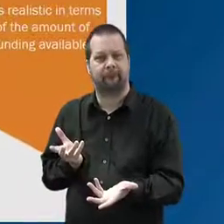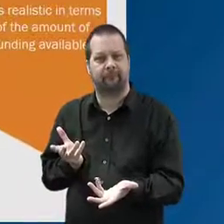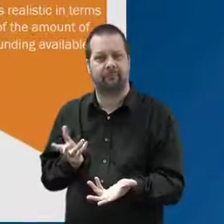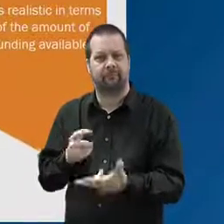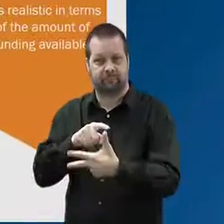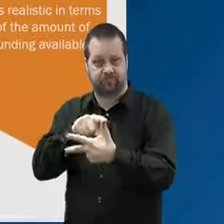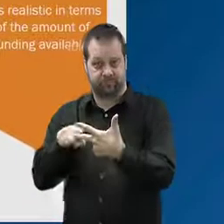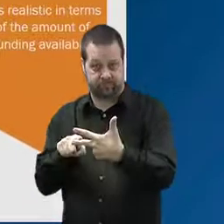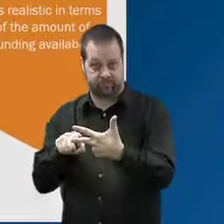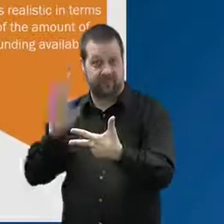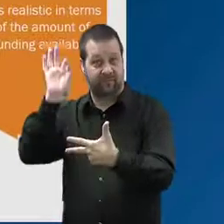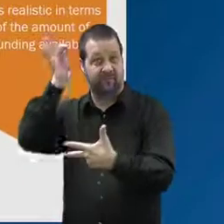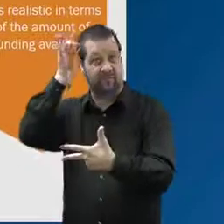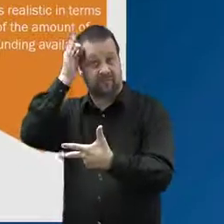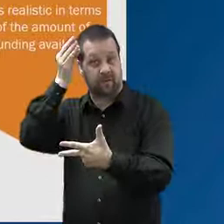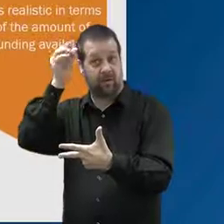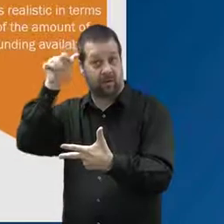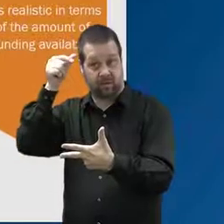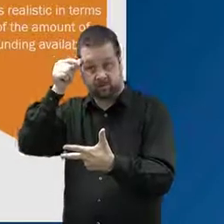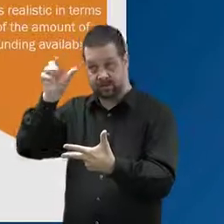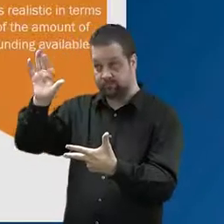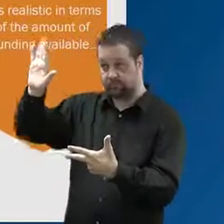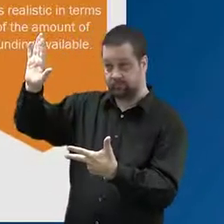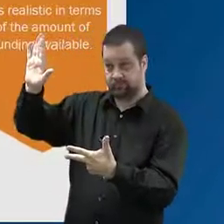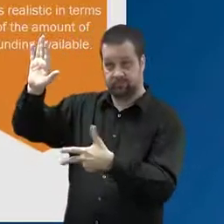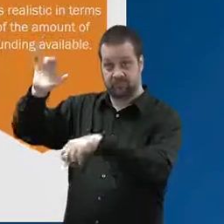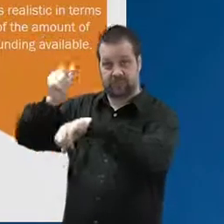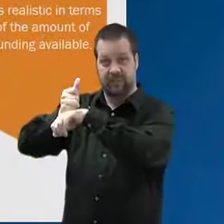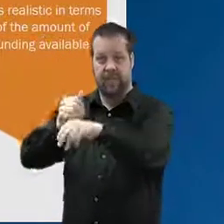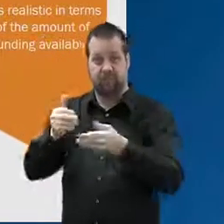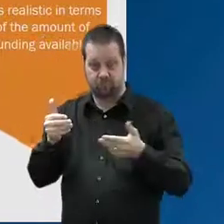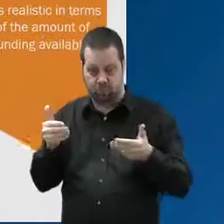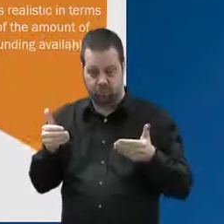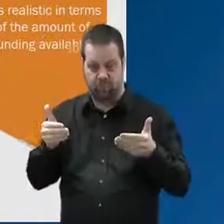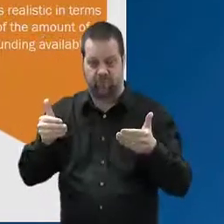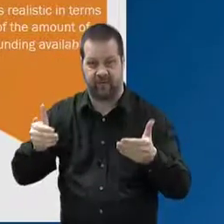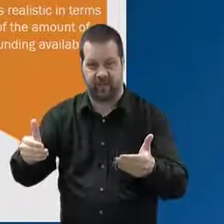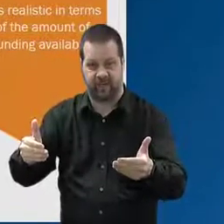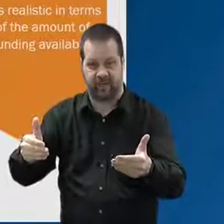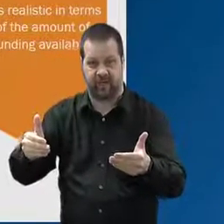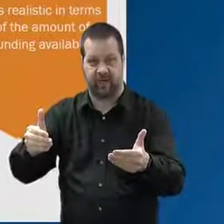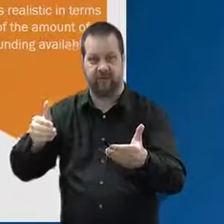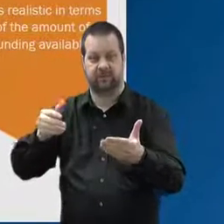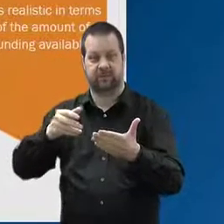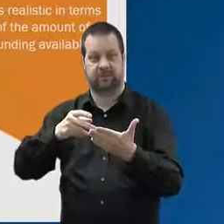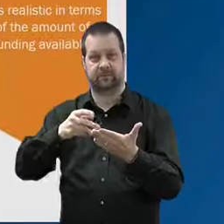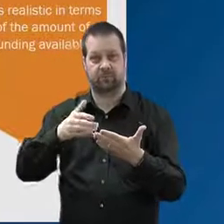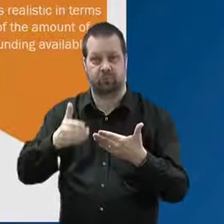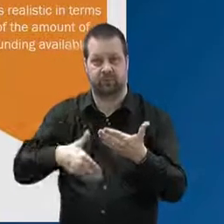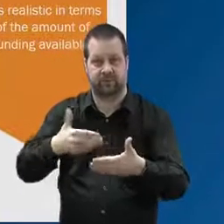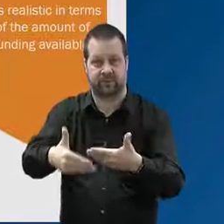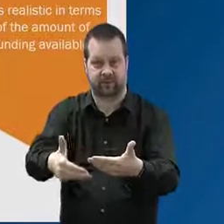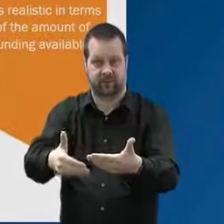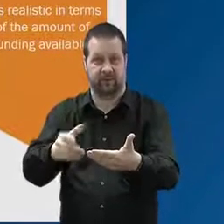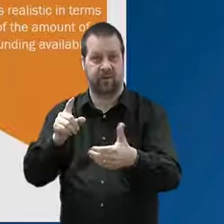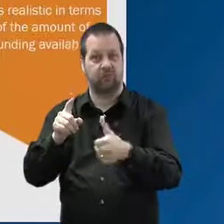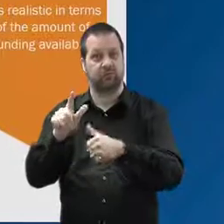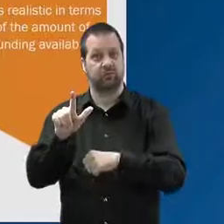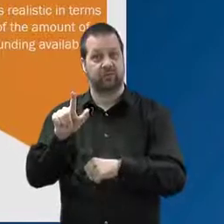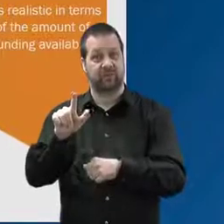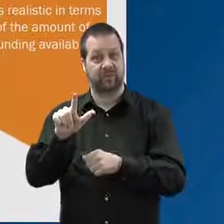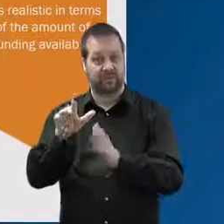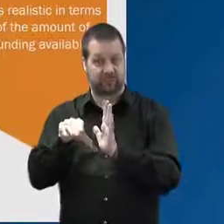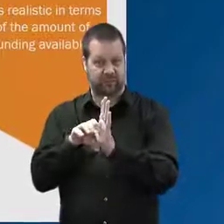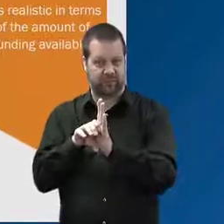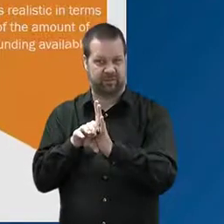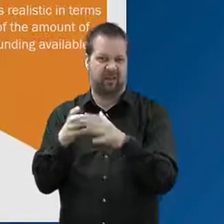The federal government. Through the establishment of the Moving Ahead for Progress in the 21st Century, or commonly known as